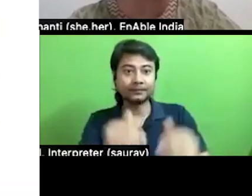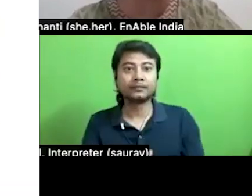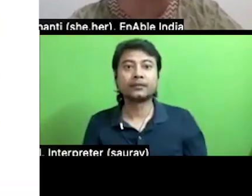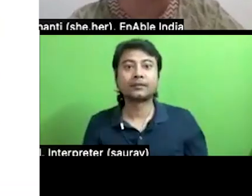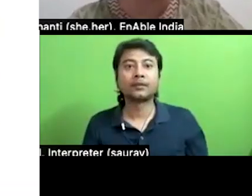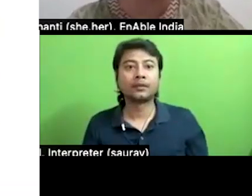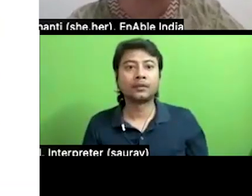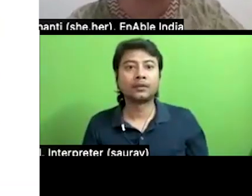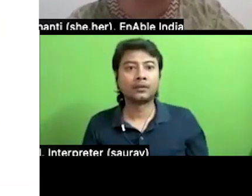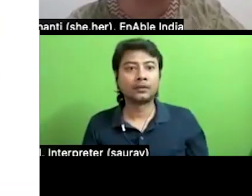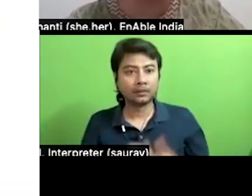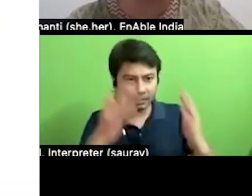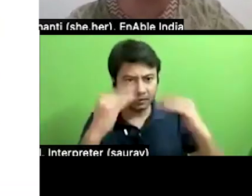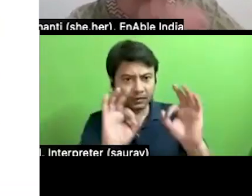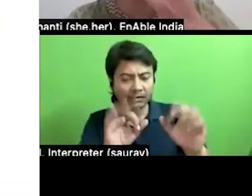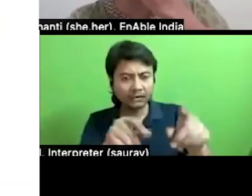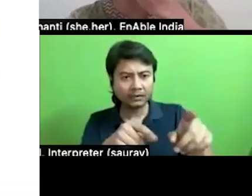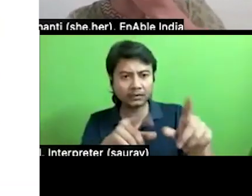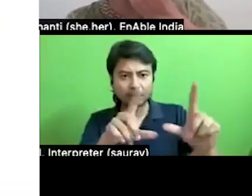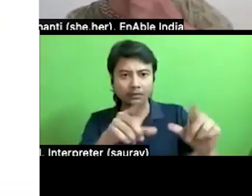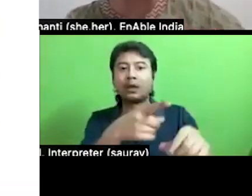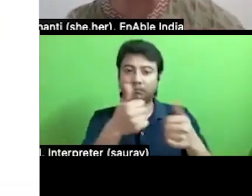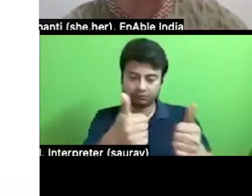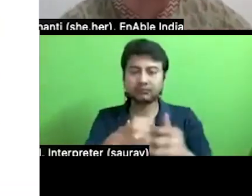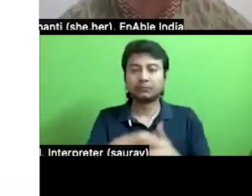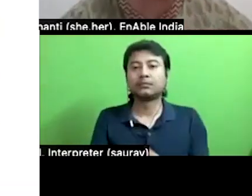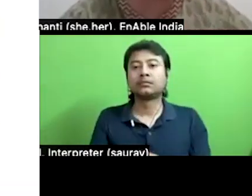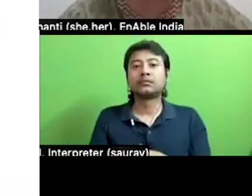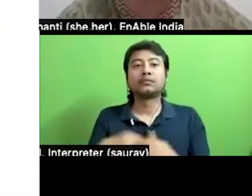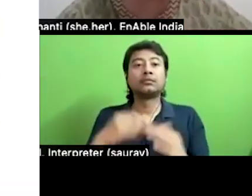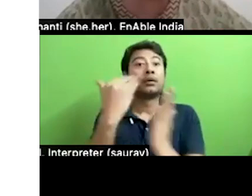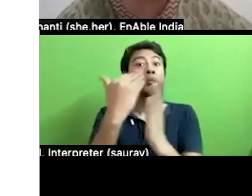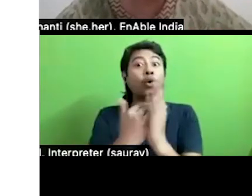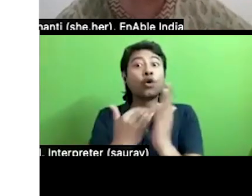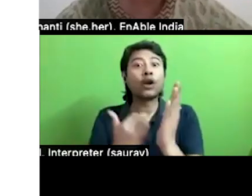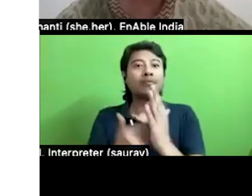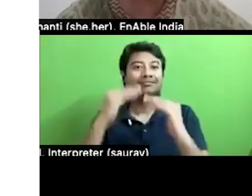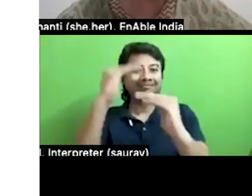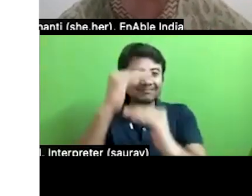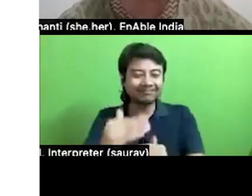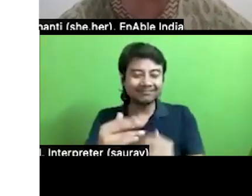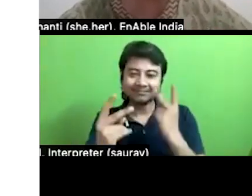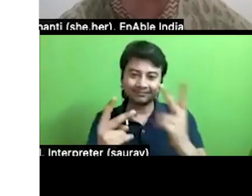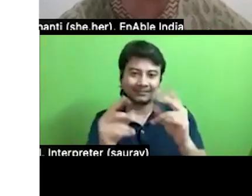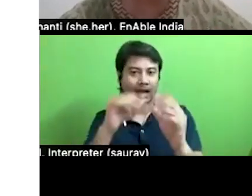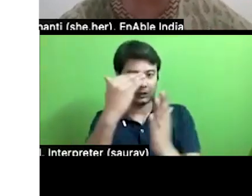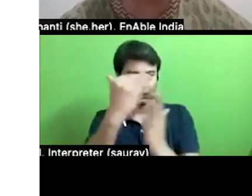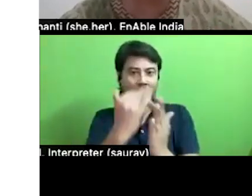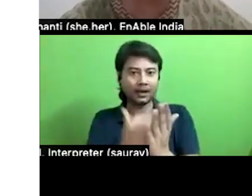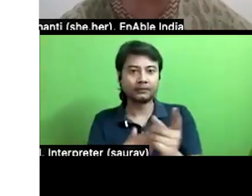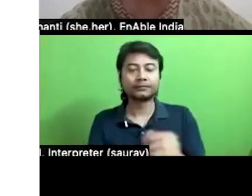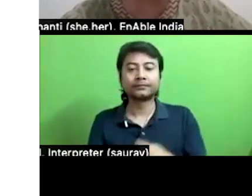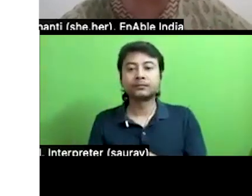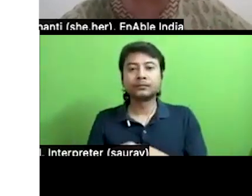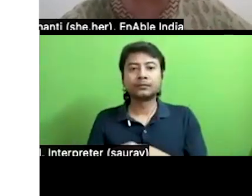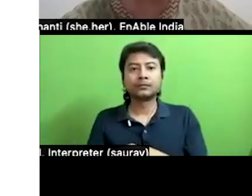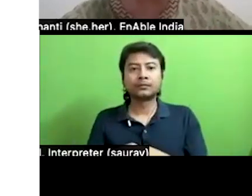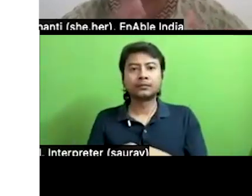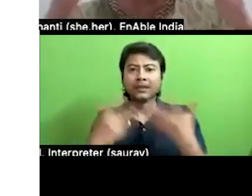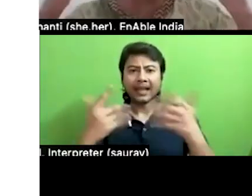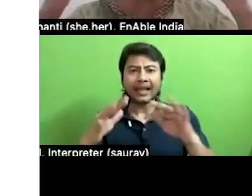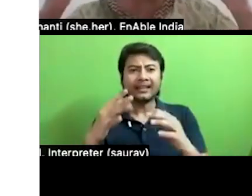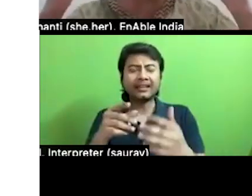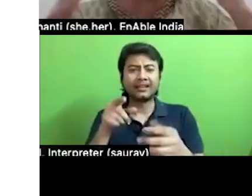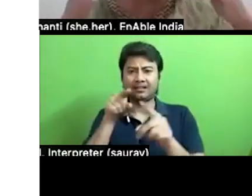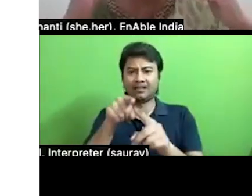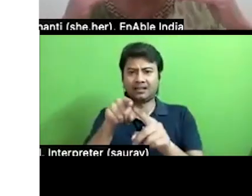something. Yeah. Okay. So the agenda is that we will start with understanding the concept of systems thinking. At